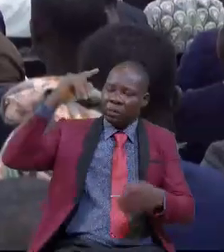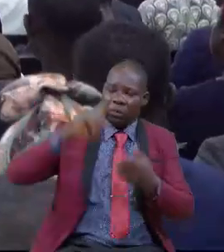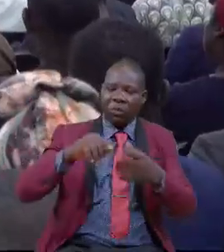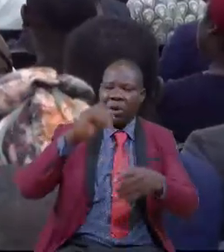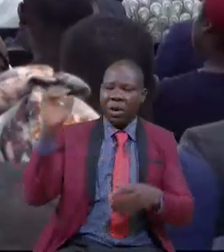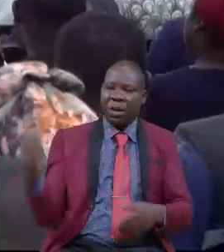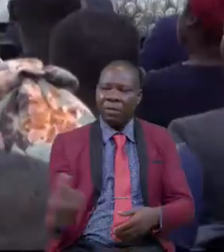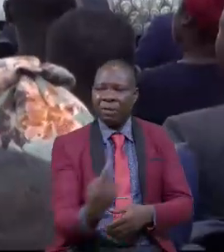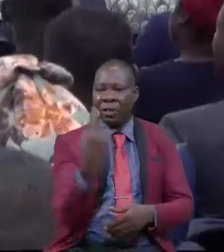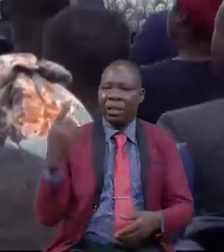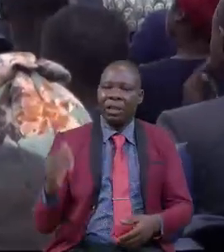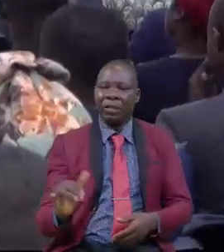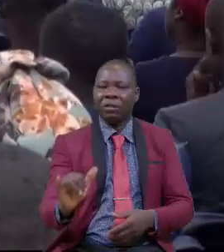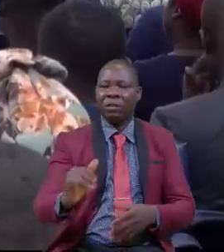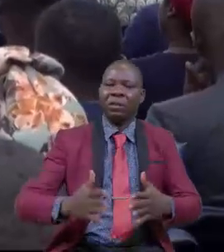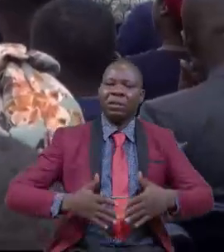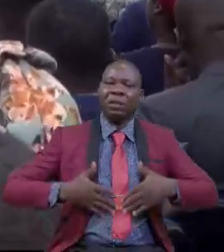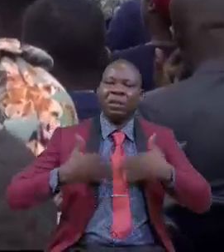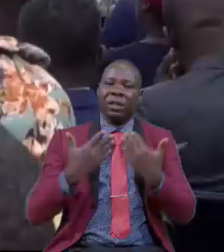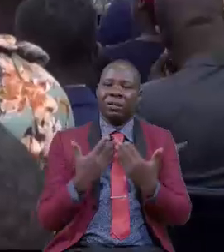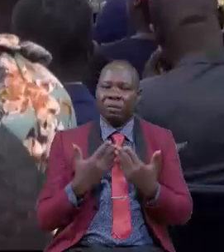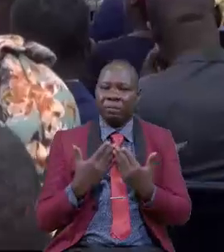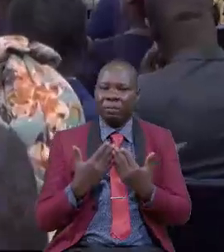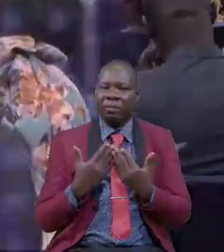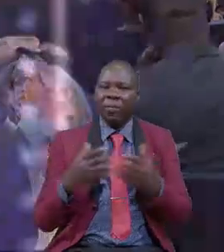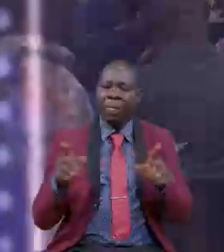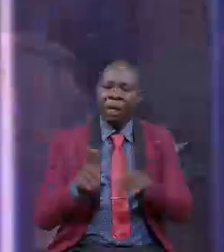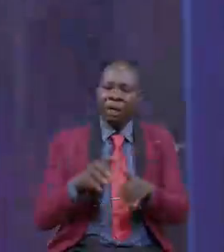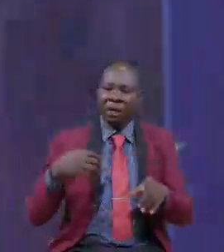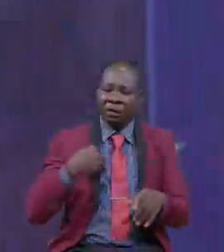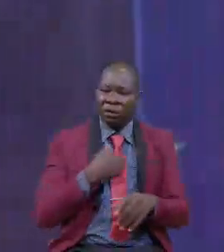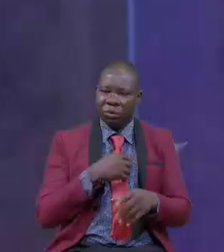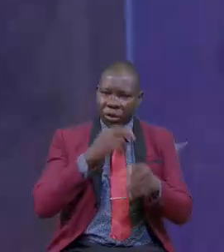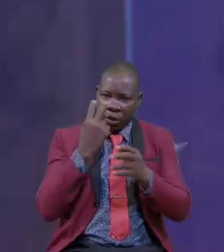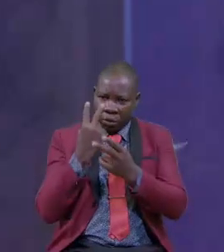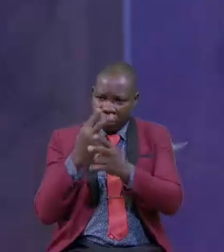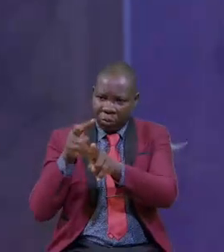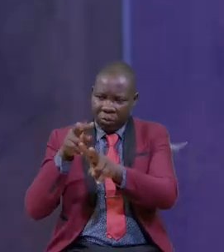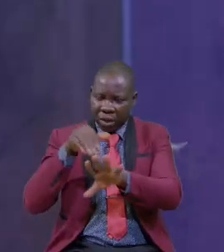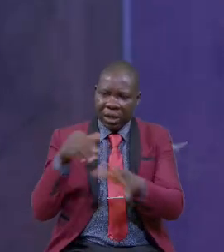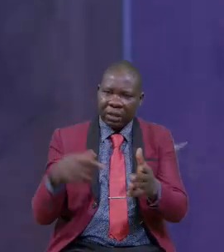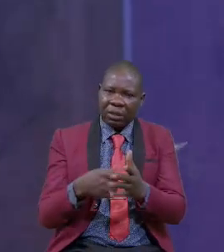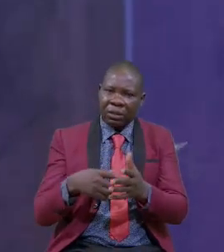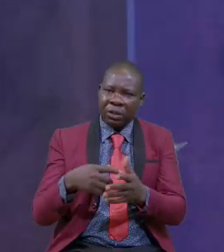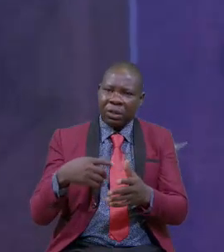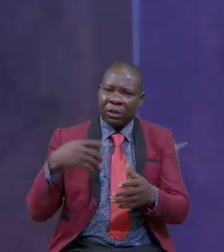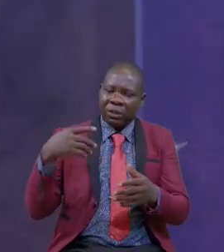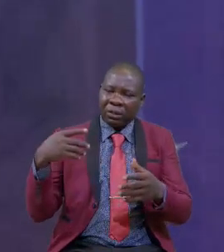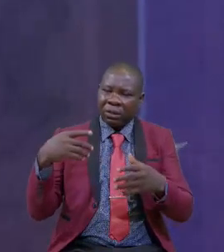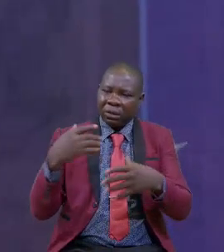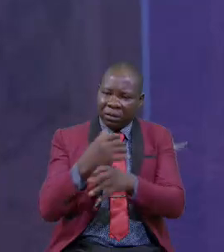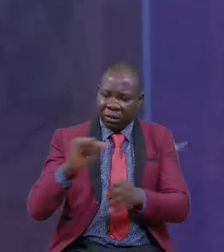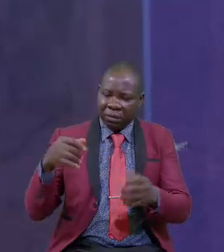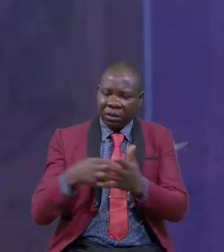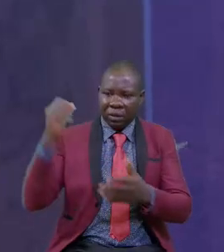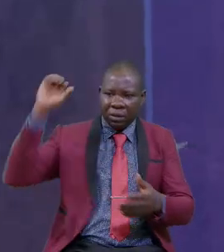we have, we say, give me this for a purpose. What's the purpose? I need to shine